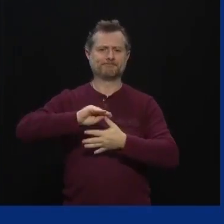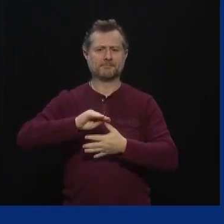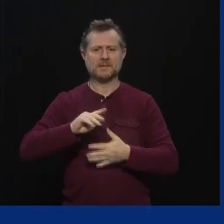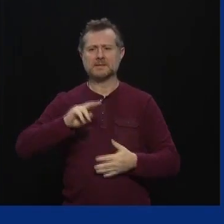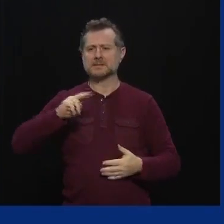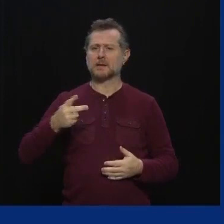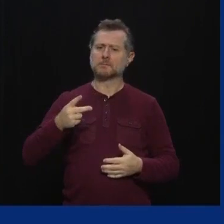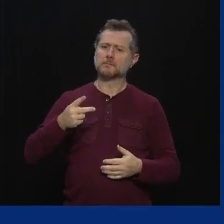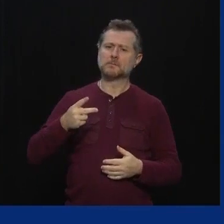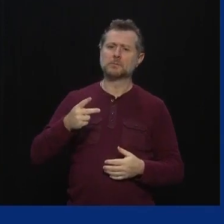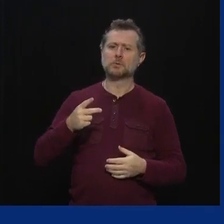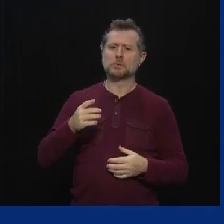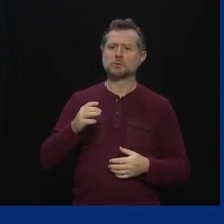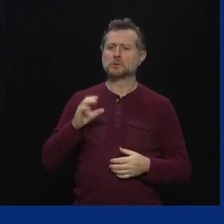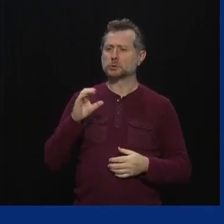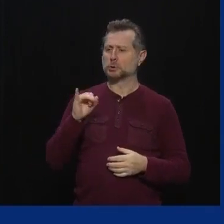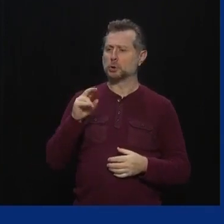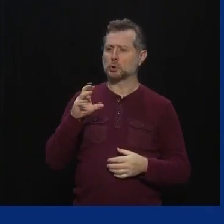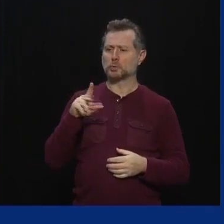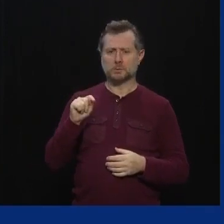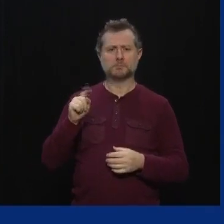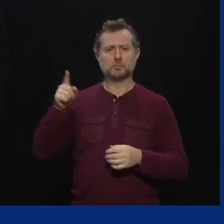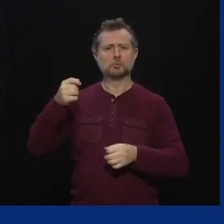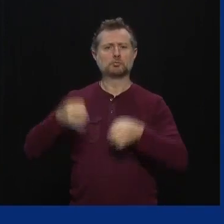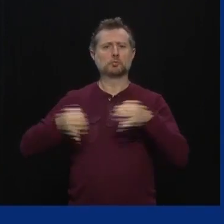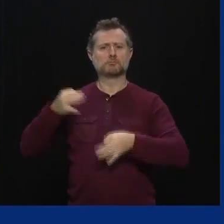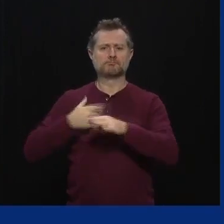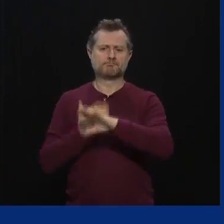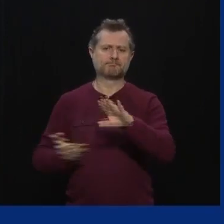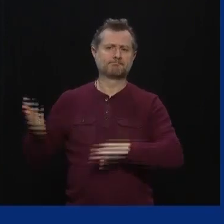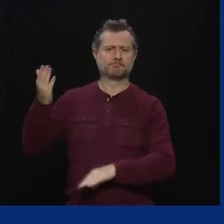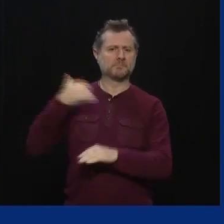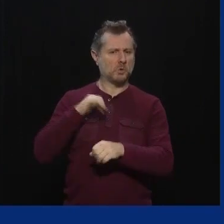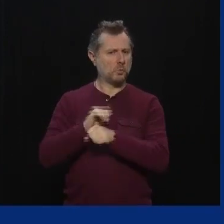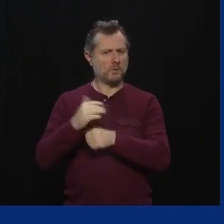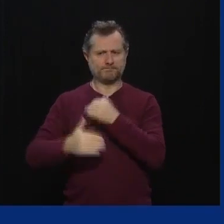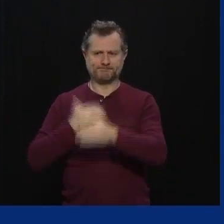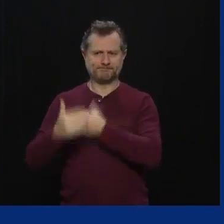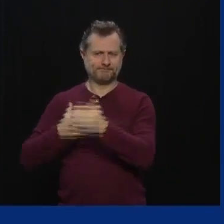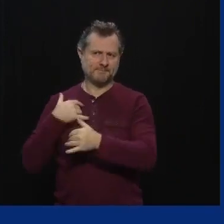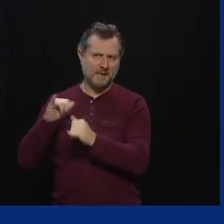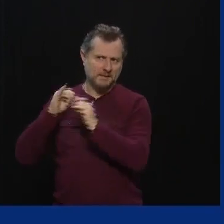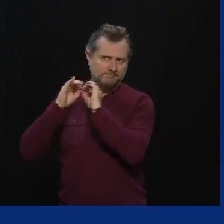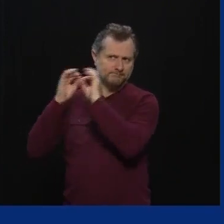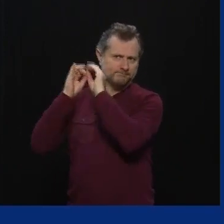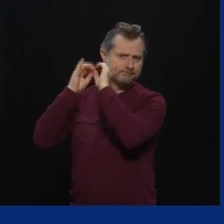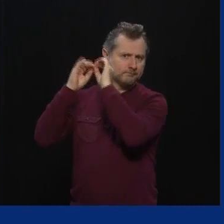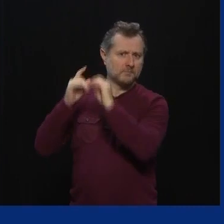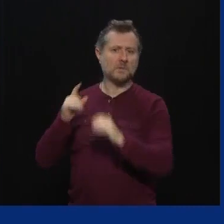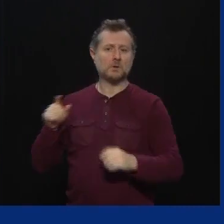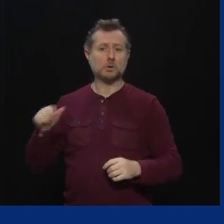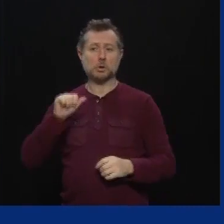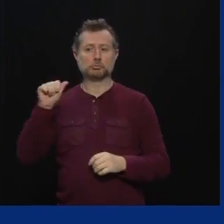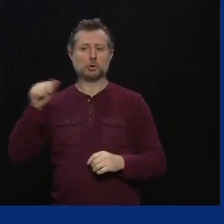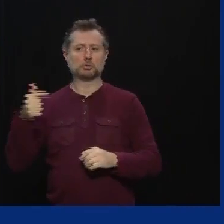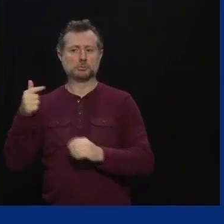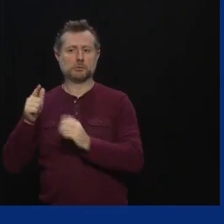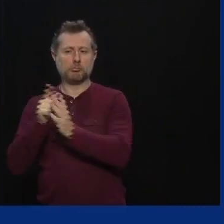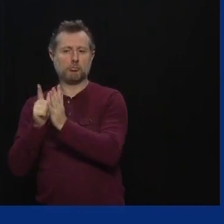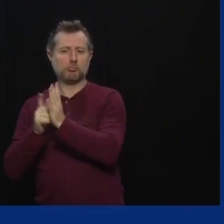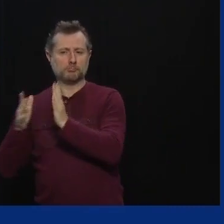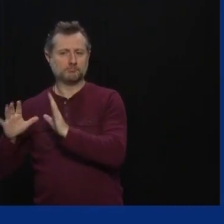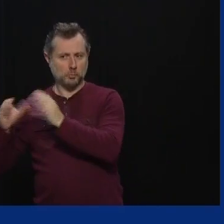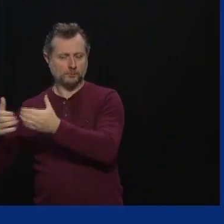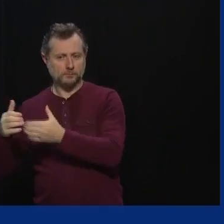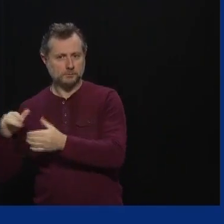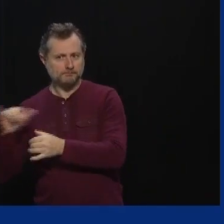working on those papers right now, working with the Attorney General's office as well. So let's just talk about what people are saying about this.